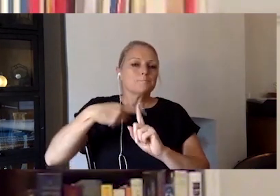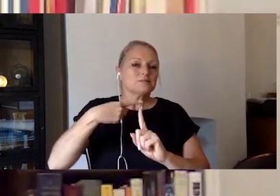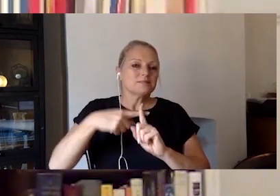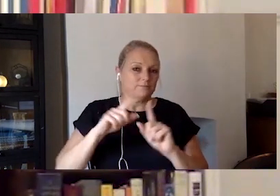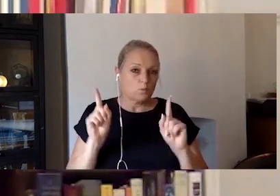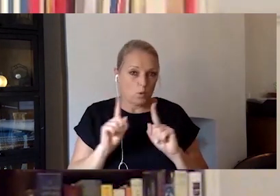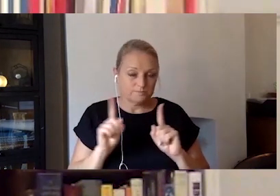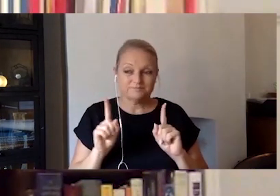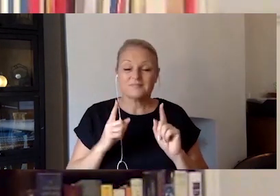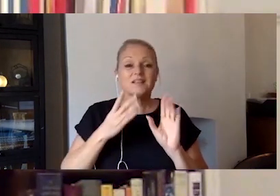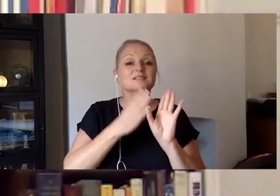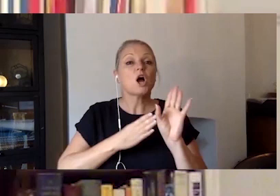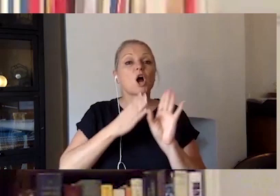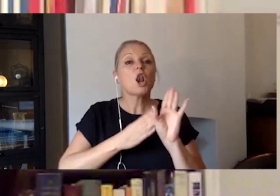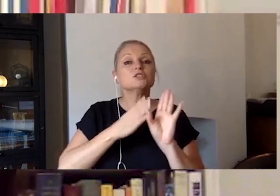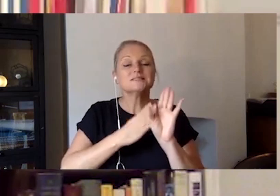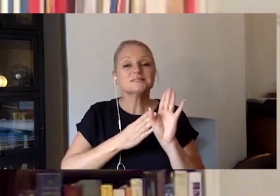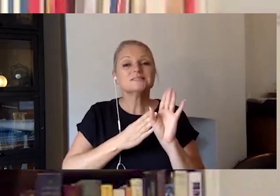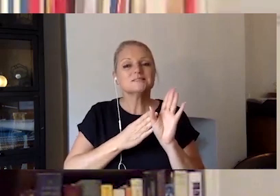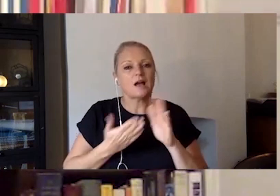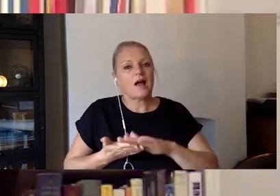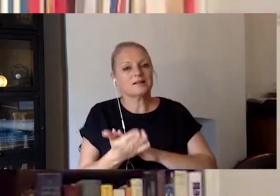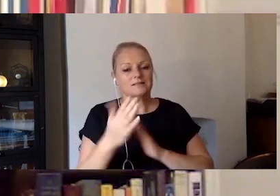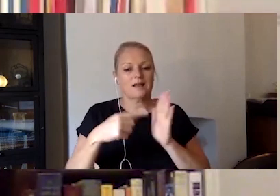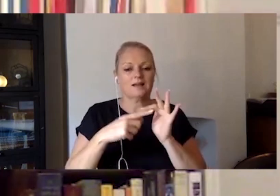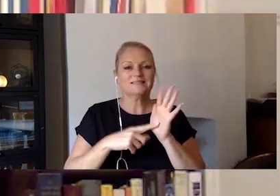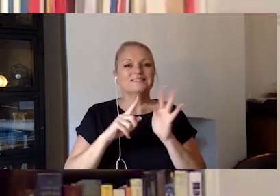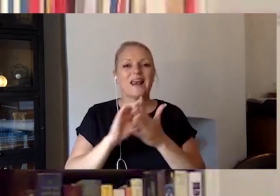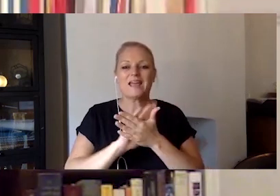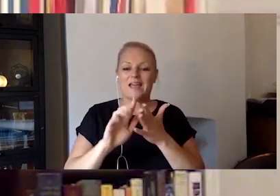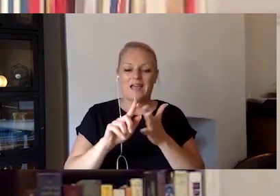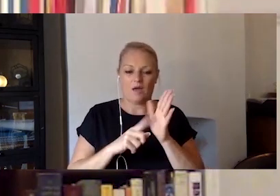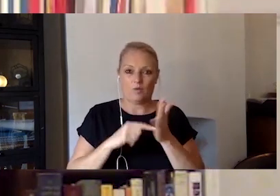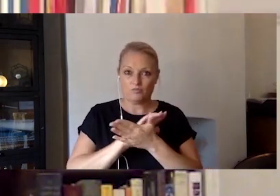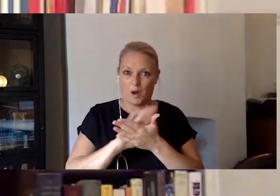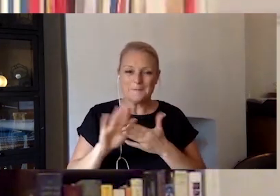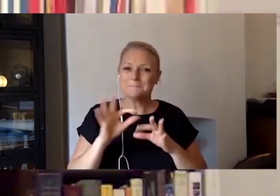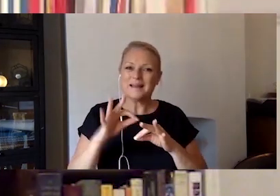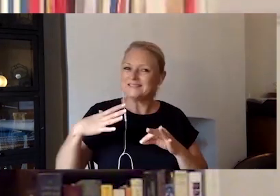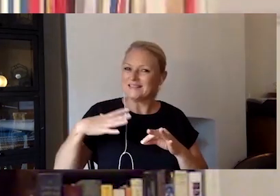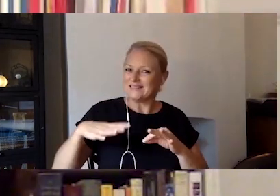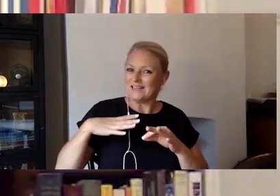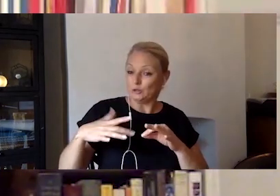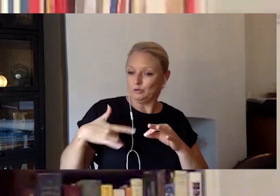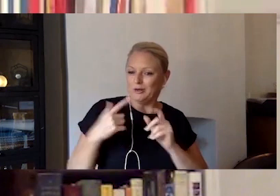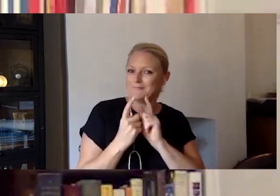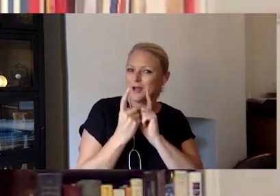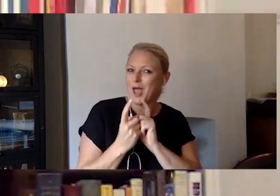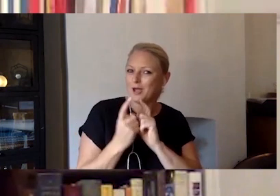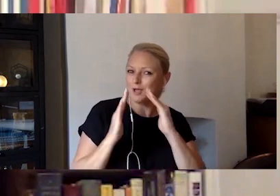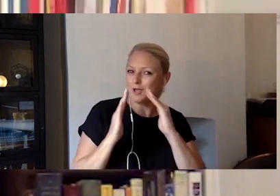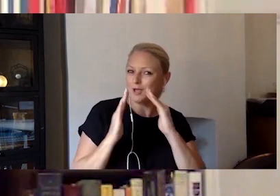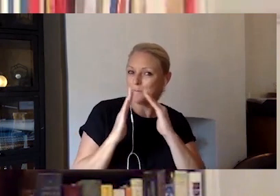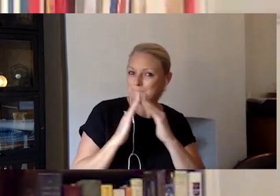a psychologist via telehealth that isn't necessarily in your area. So the Mind Room where I work, for instance, we have about 30 psychologists